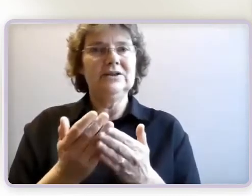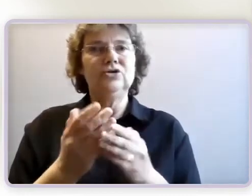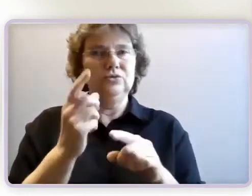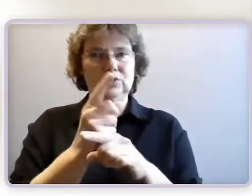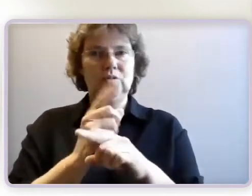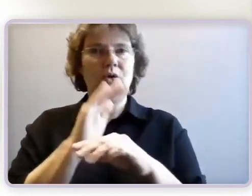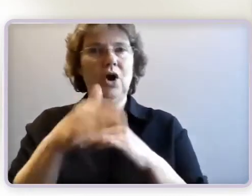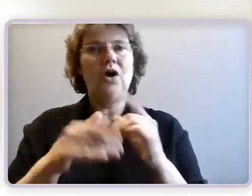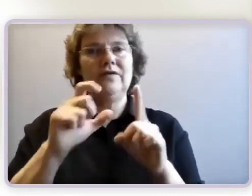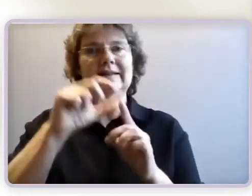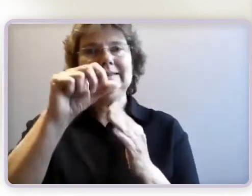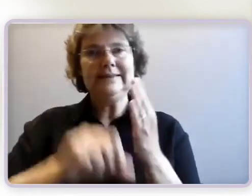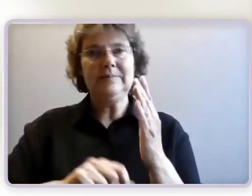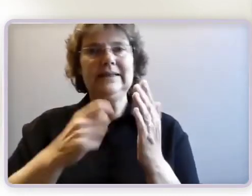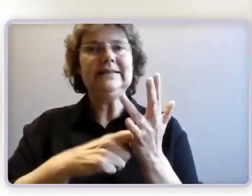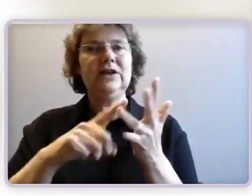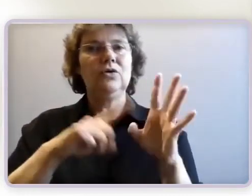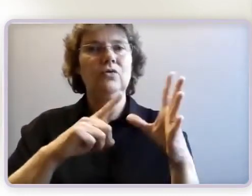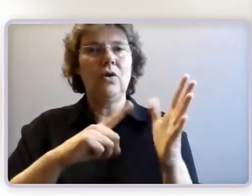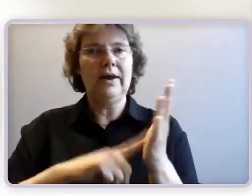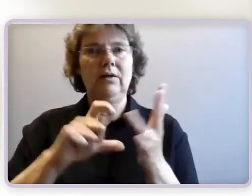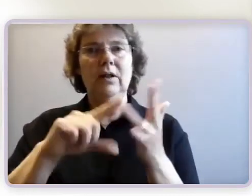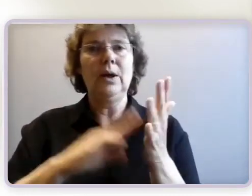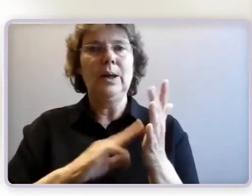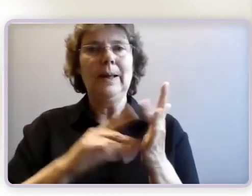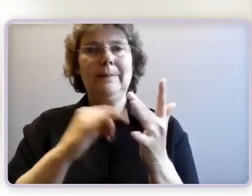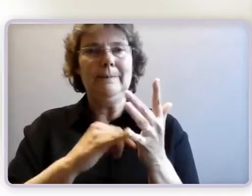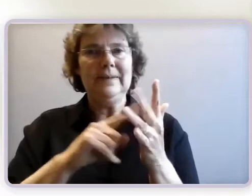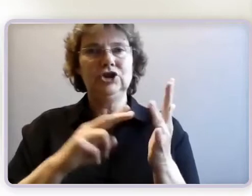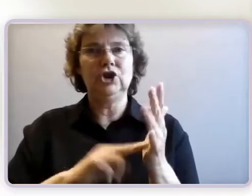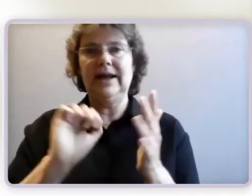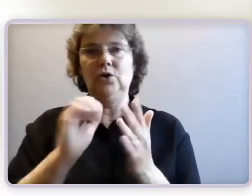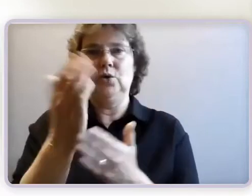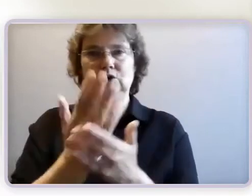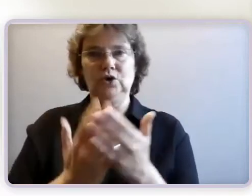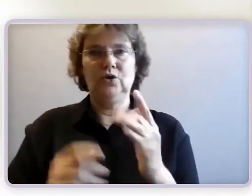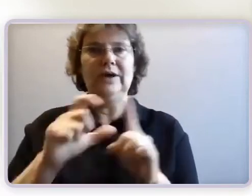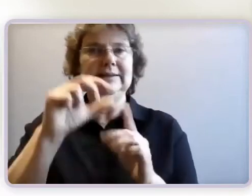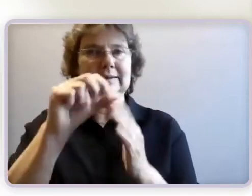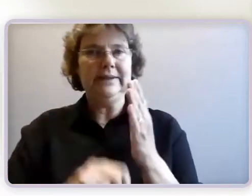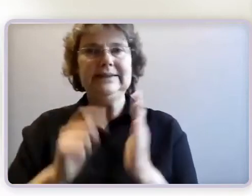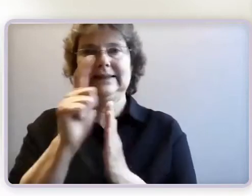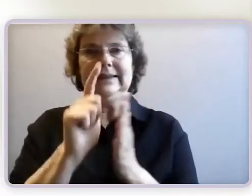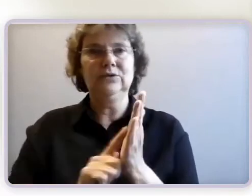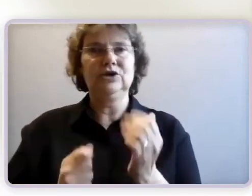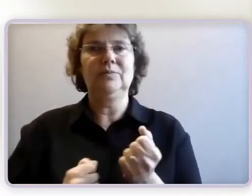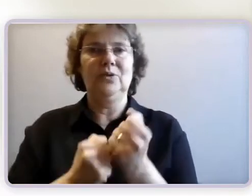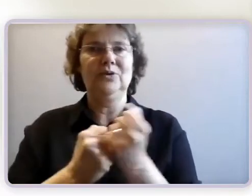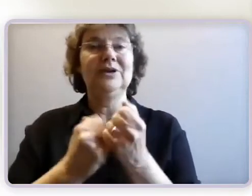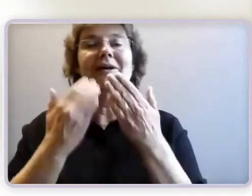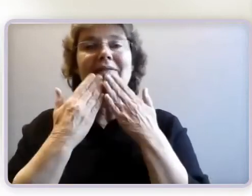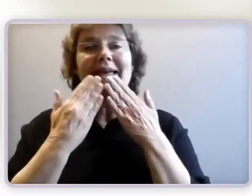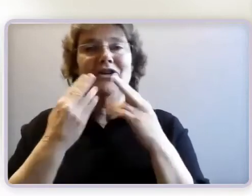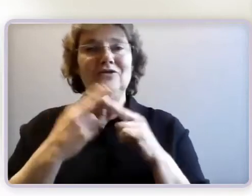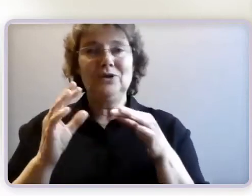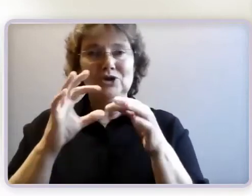Commission and Your Story Disability Legal Support. So thank you very much for coming, and please type your questions